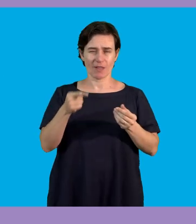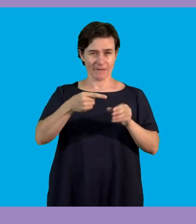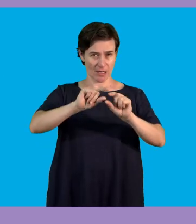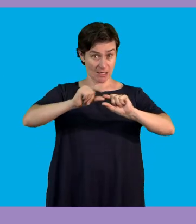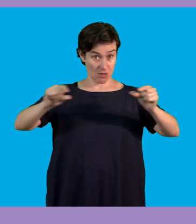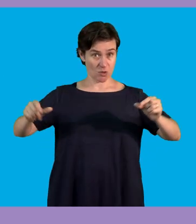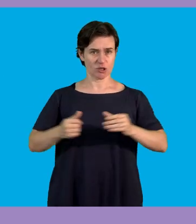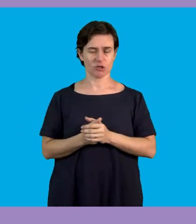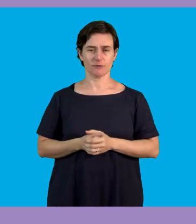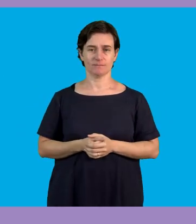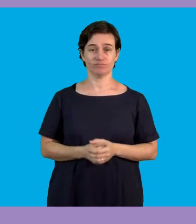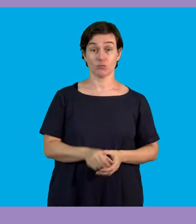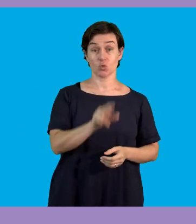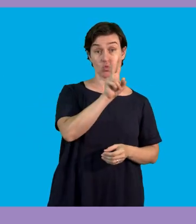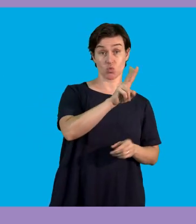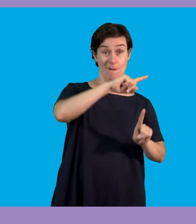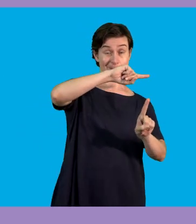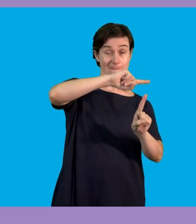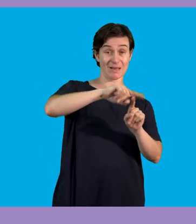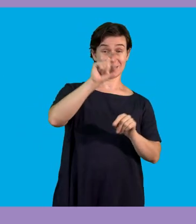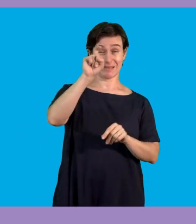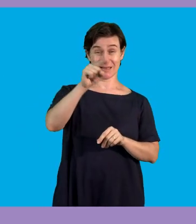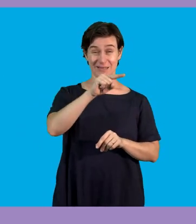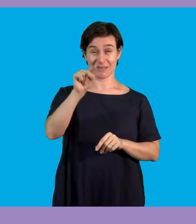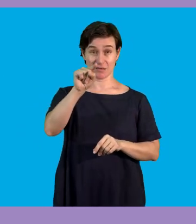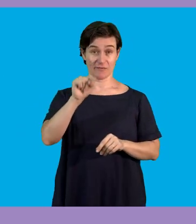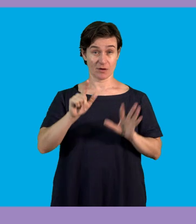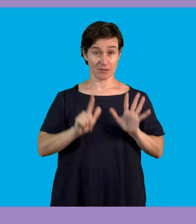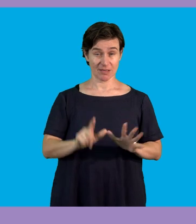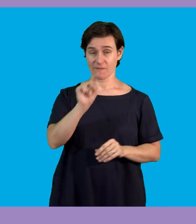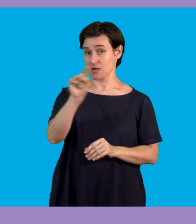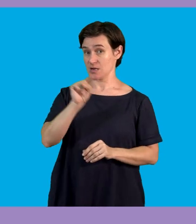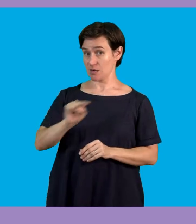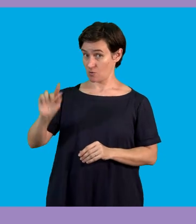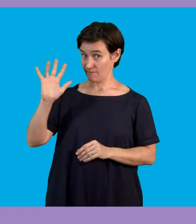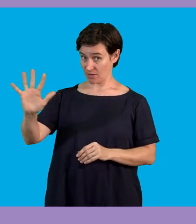Solve this equation. 2 plus x divided by 7 equals to 5.